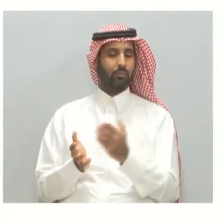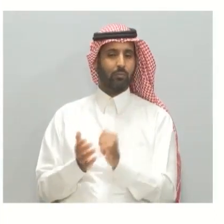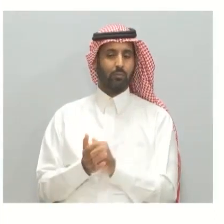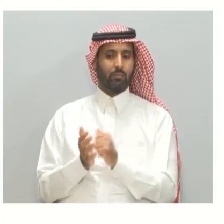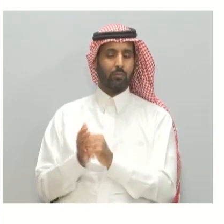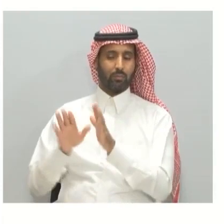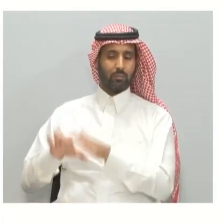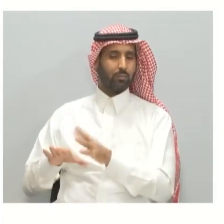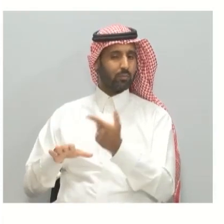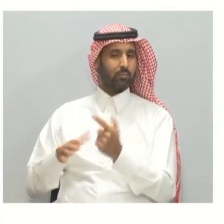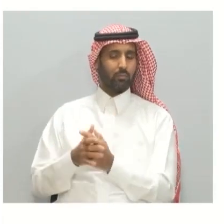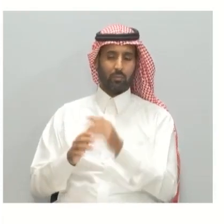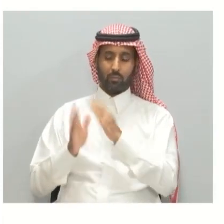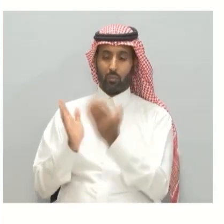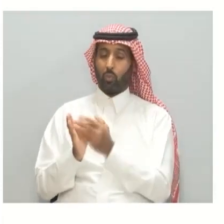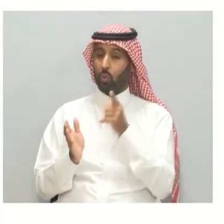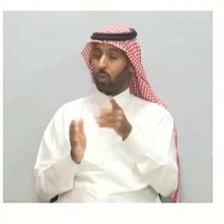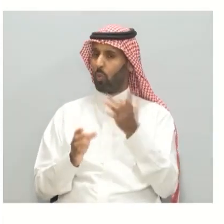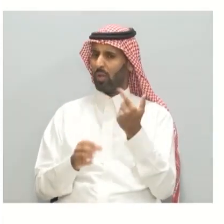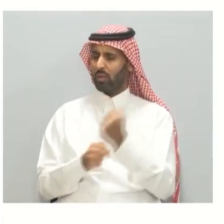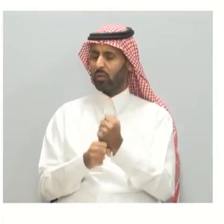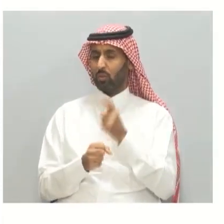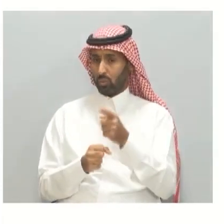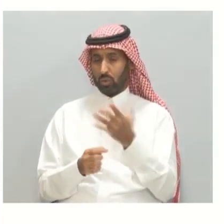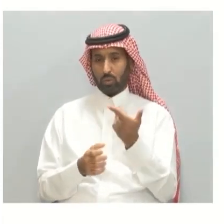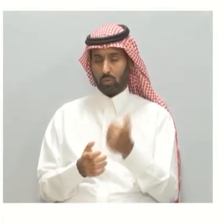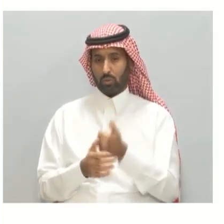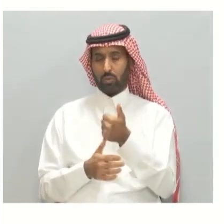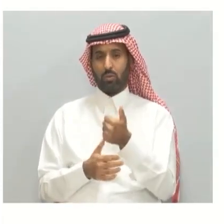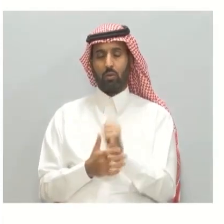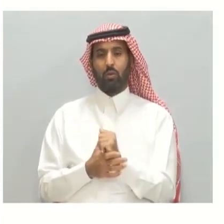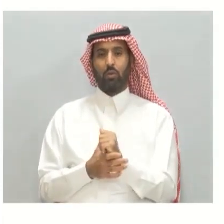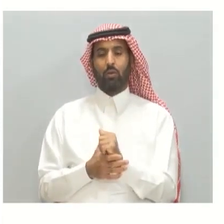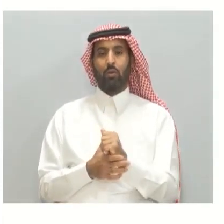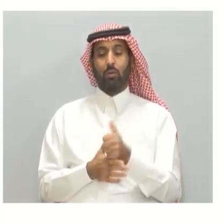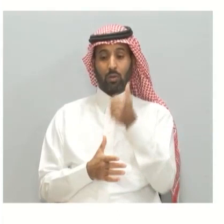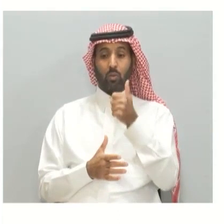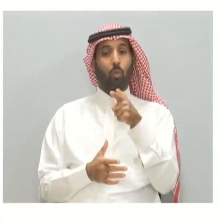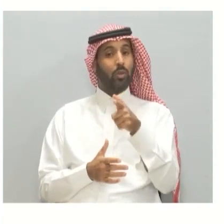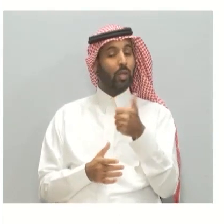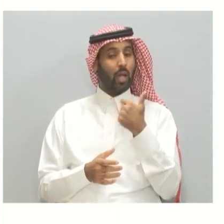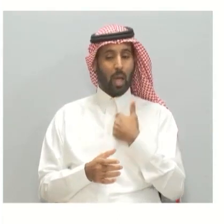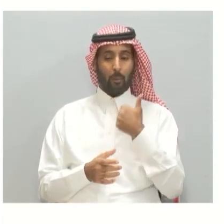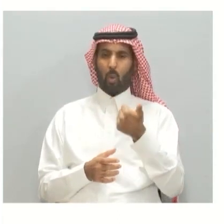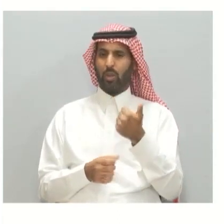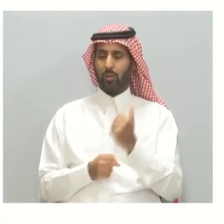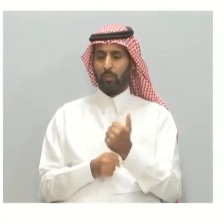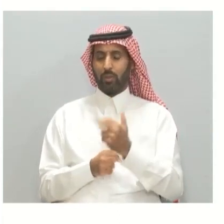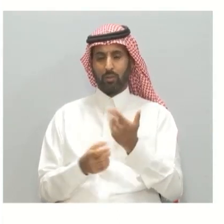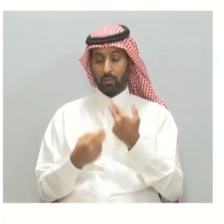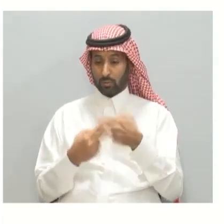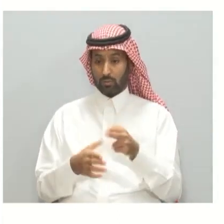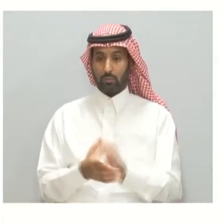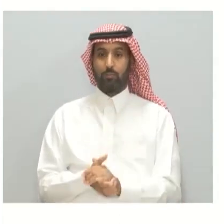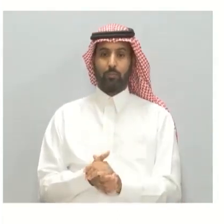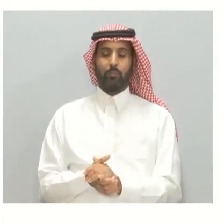home? What are you good at? This is an important question. Always ask, what am I good at? And start from